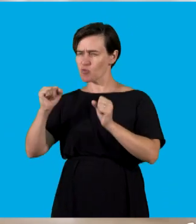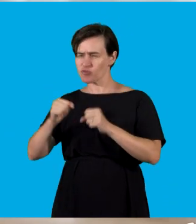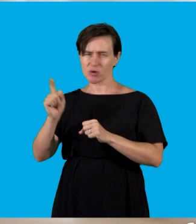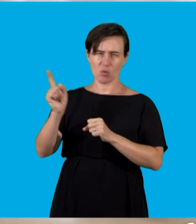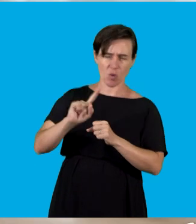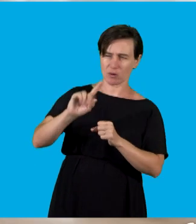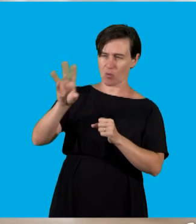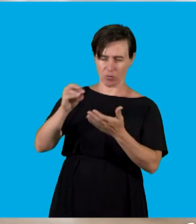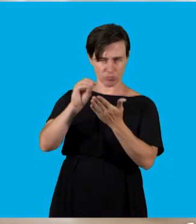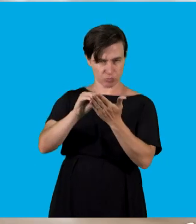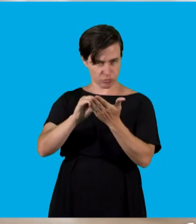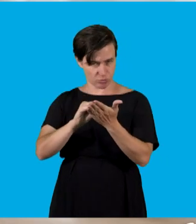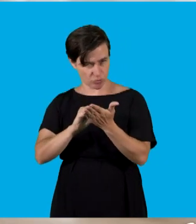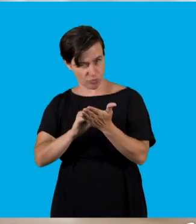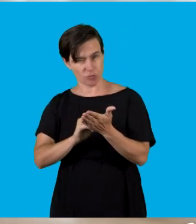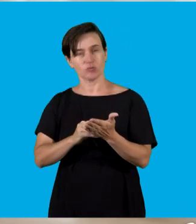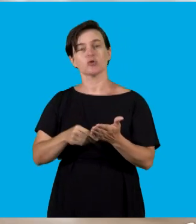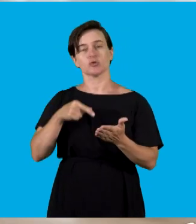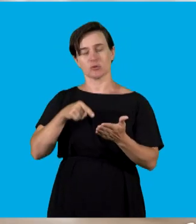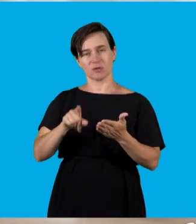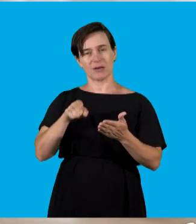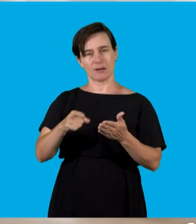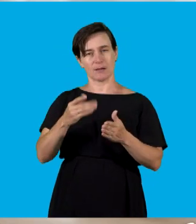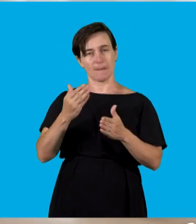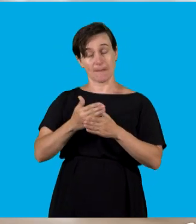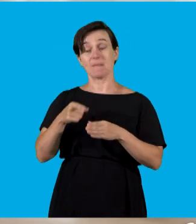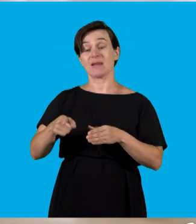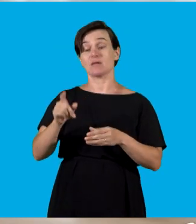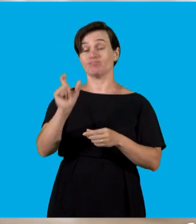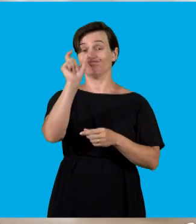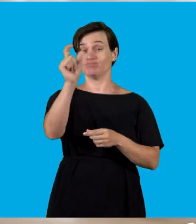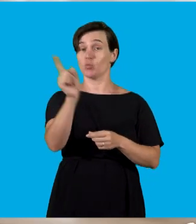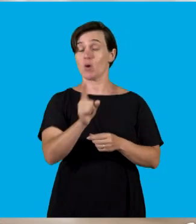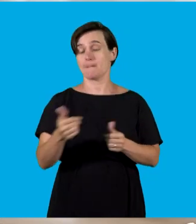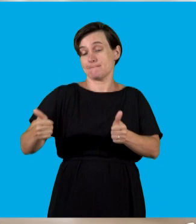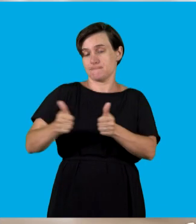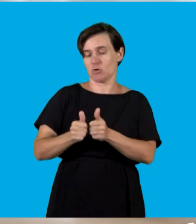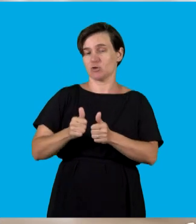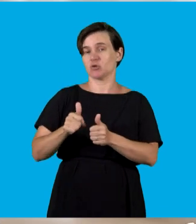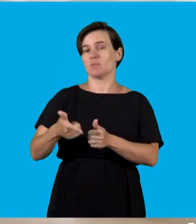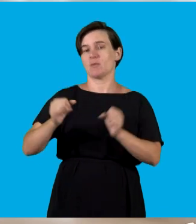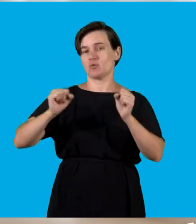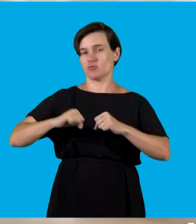agree with your partner, it has to be written down in a partnership agreement.